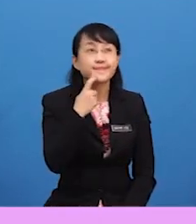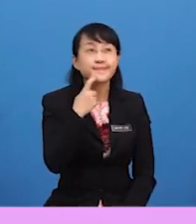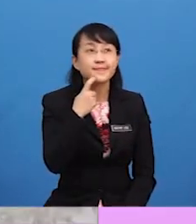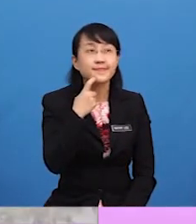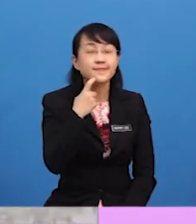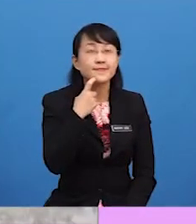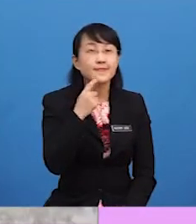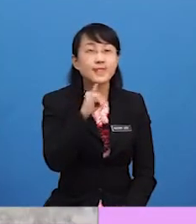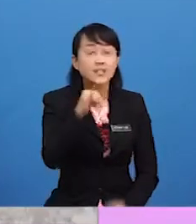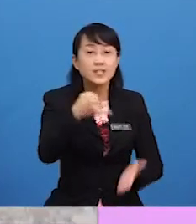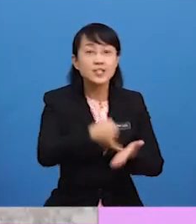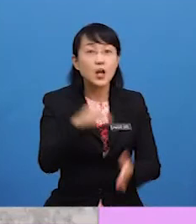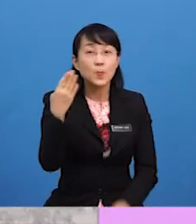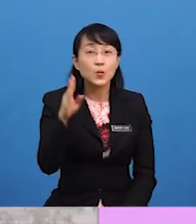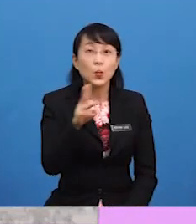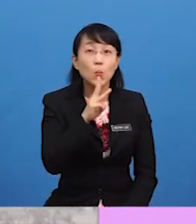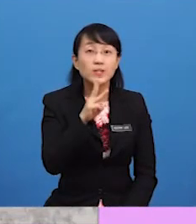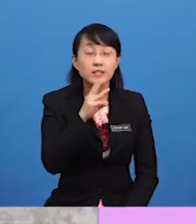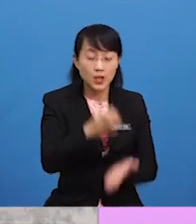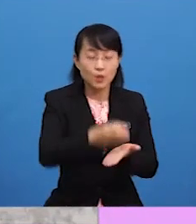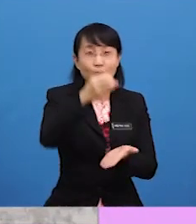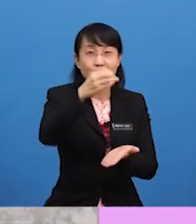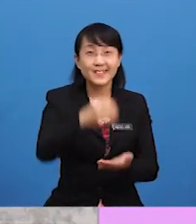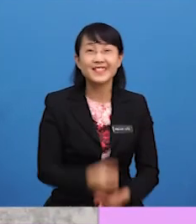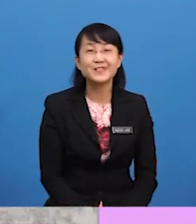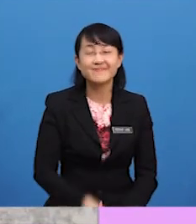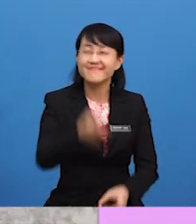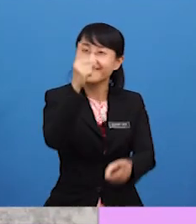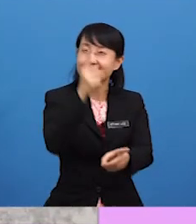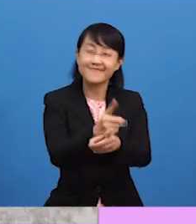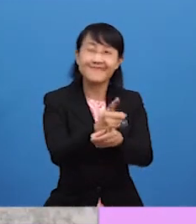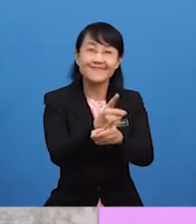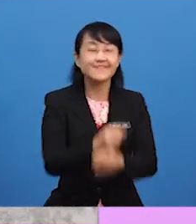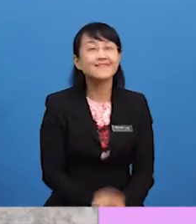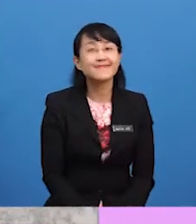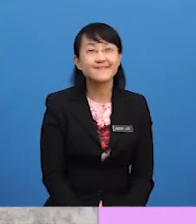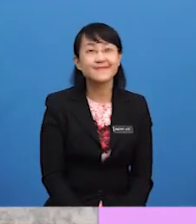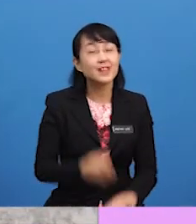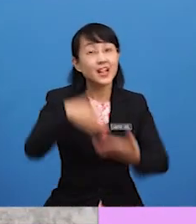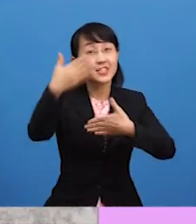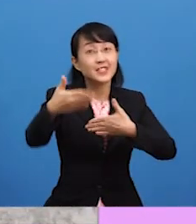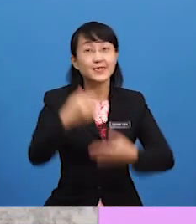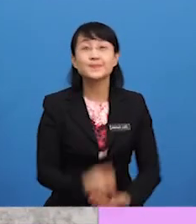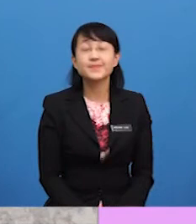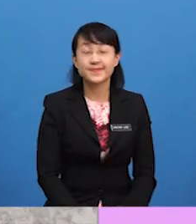Is it a blue water bottle? Bingo! You got it. Next one.